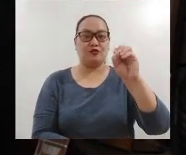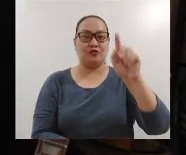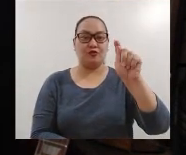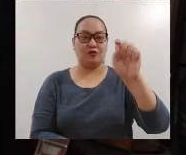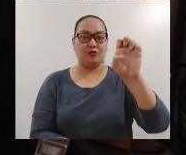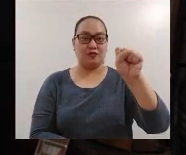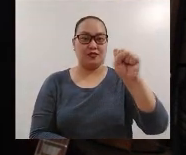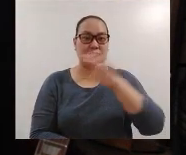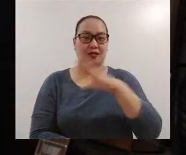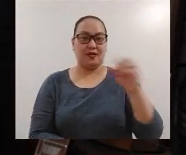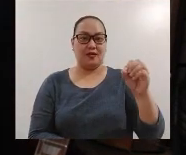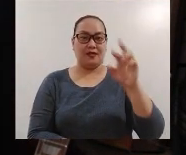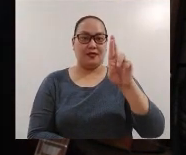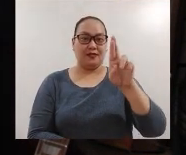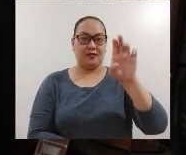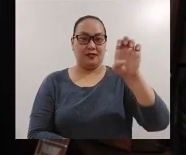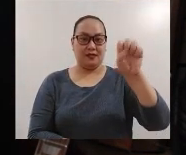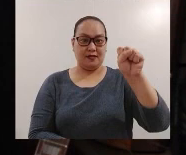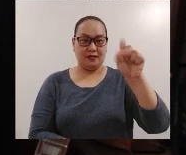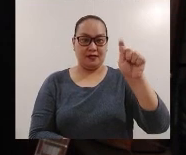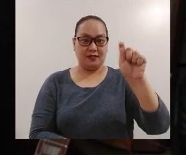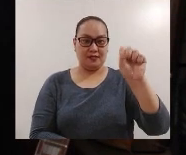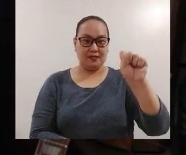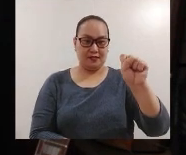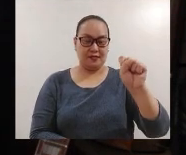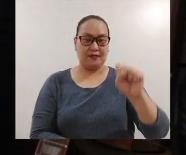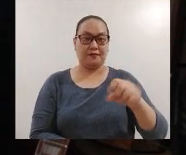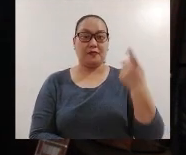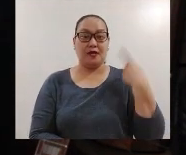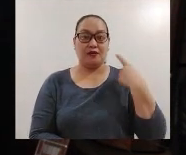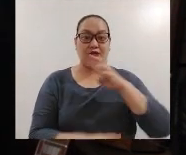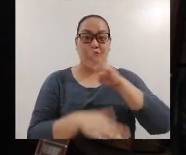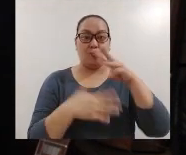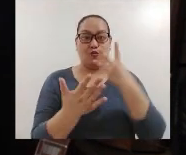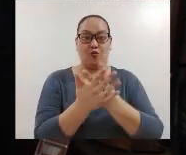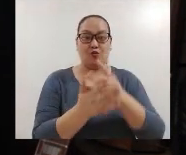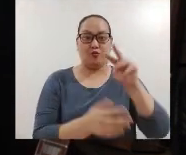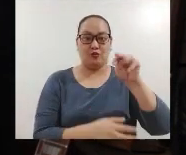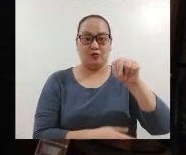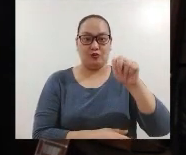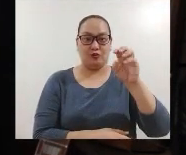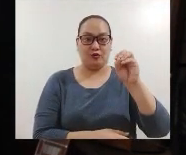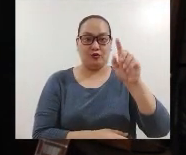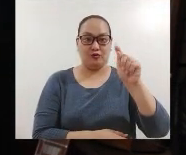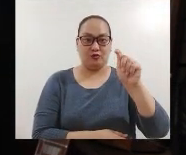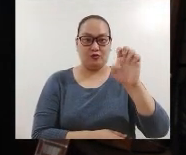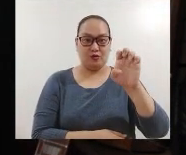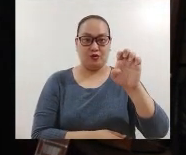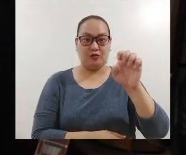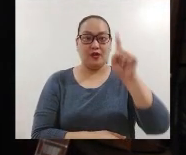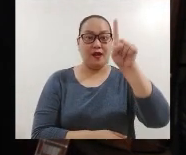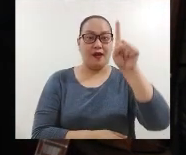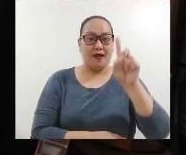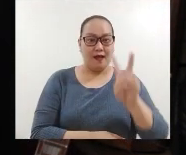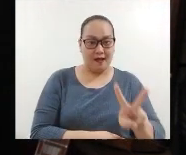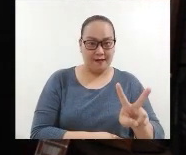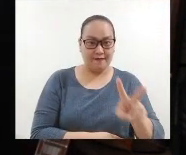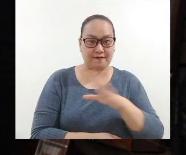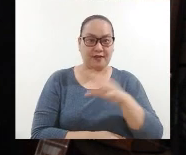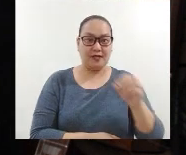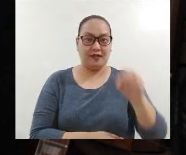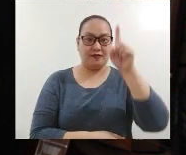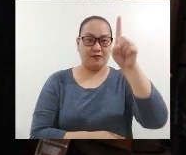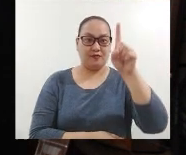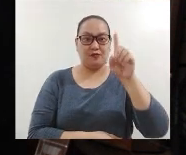rest. We have whole note, half note, quarter note, 16th note, and so on and so forth.